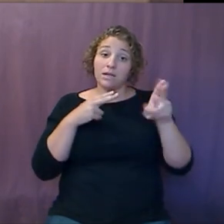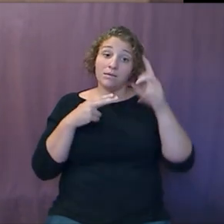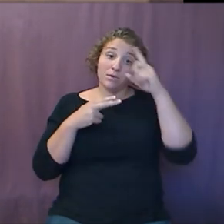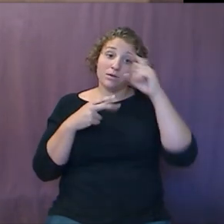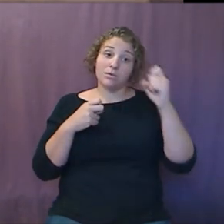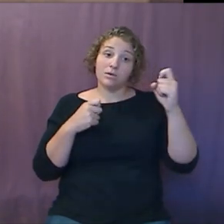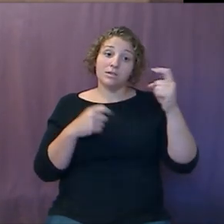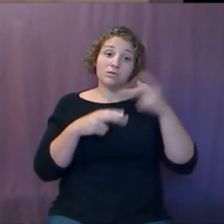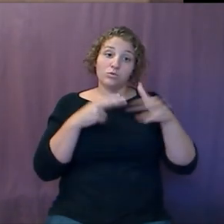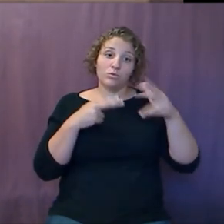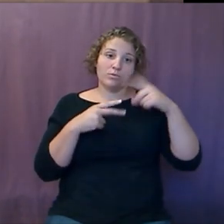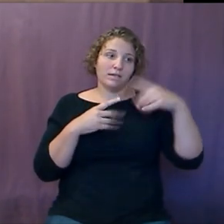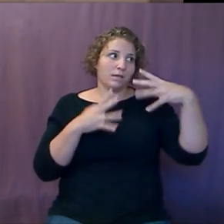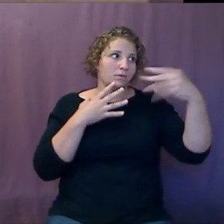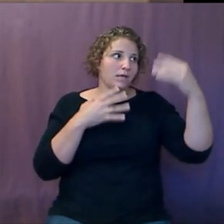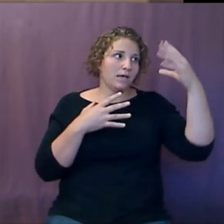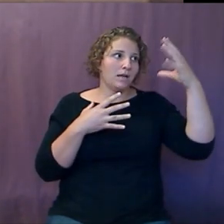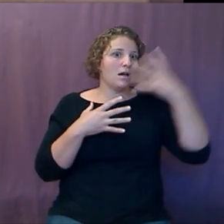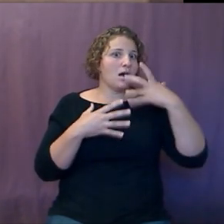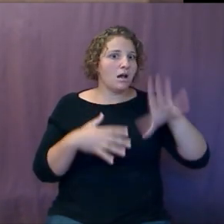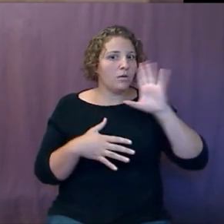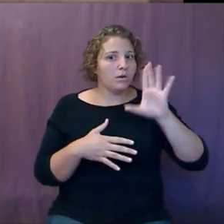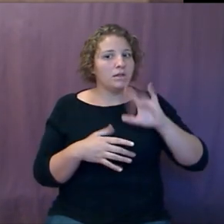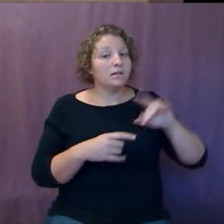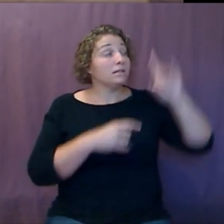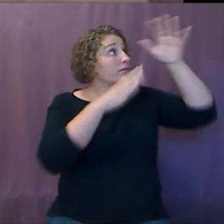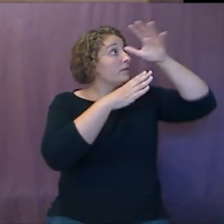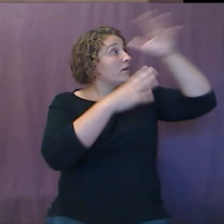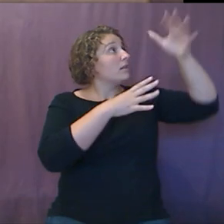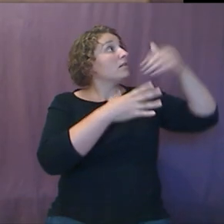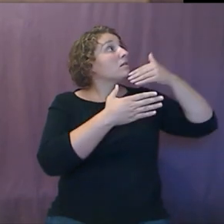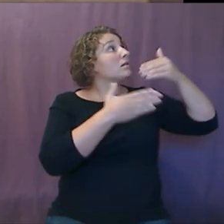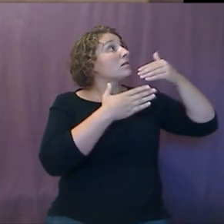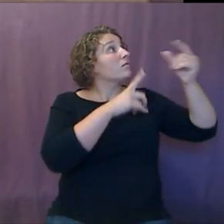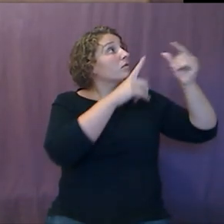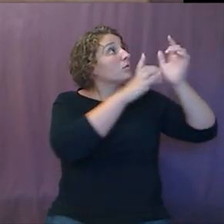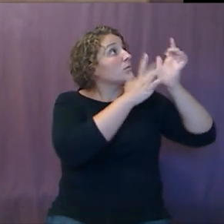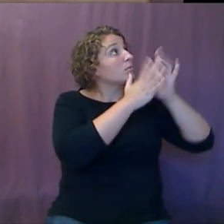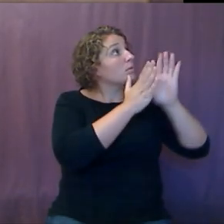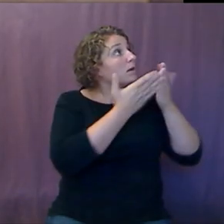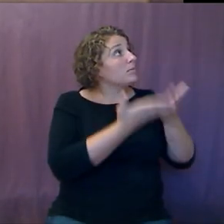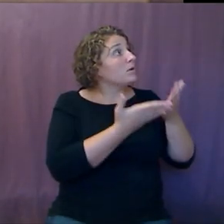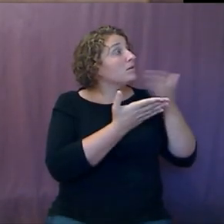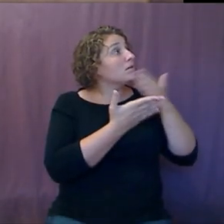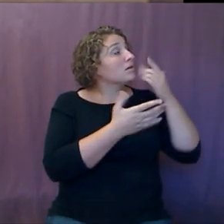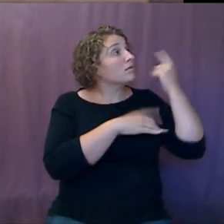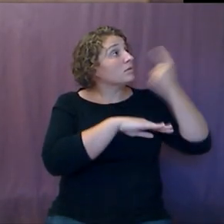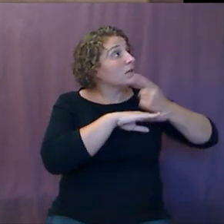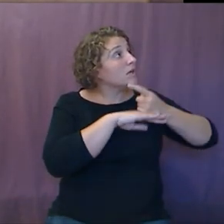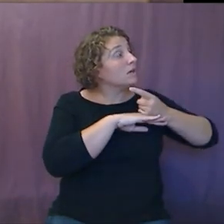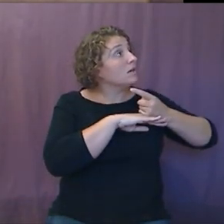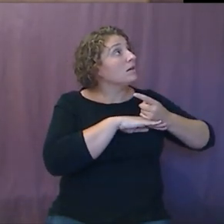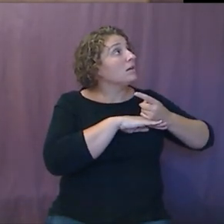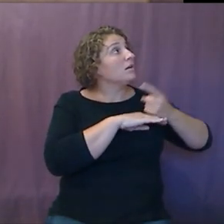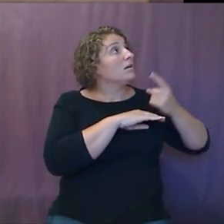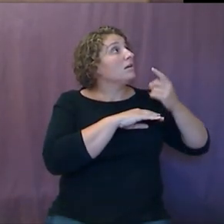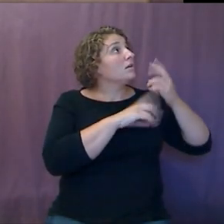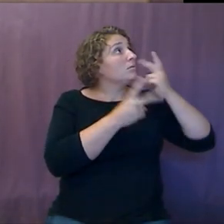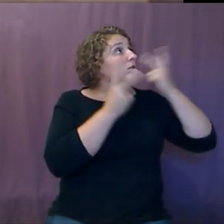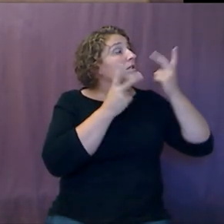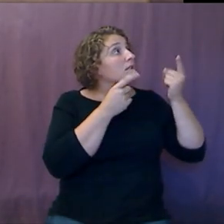outside today father thank you for your word thank you for this day as we see these things coming lord you told us to